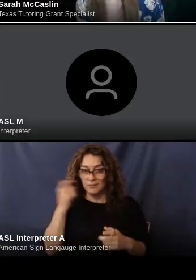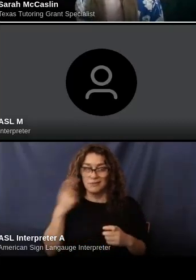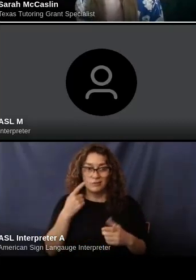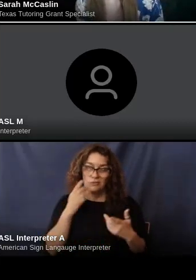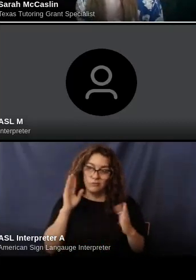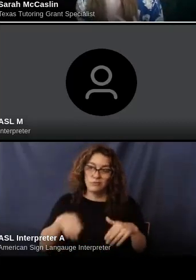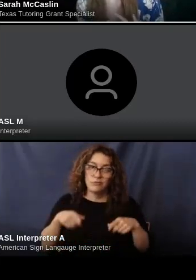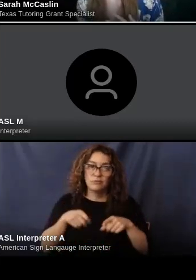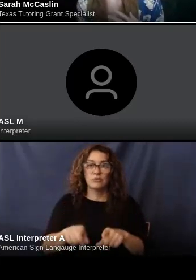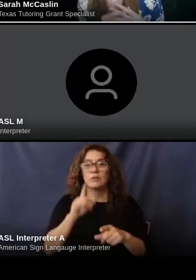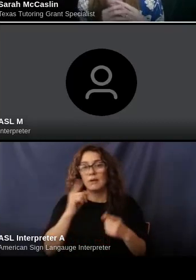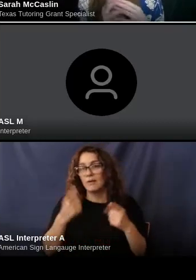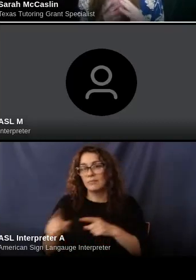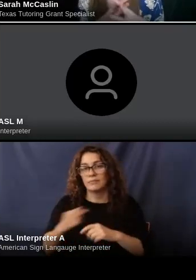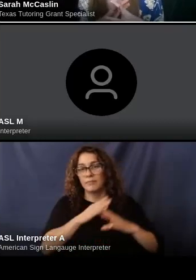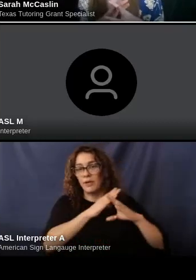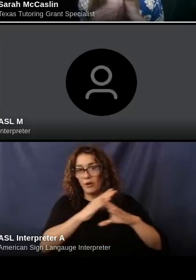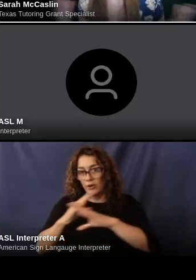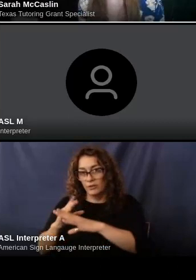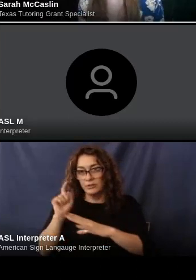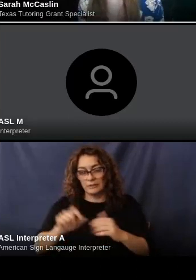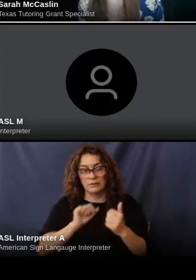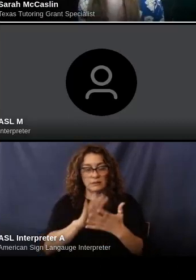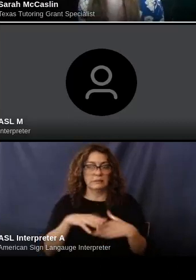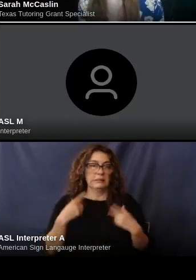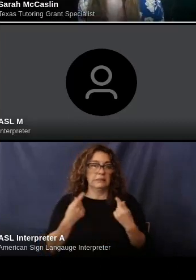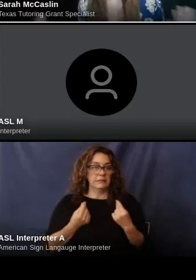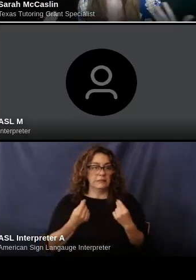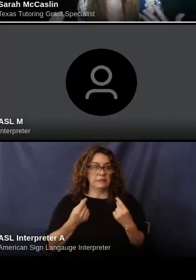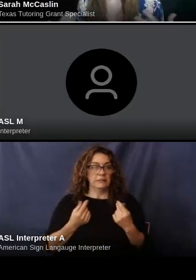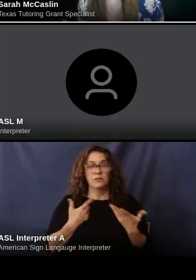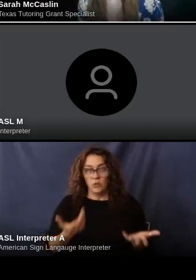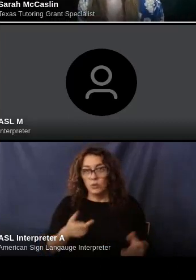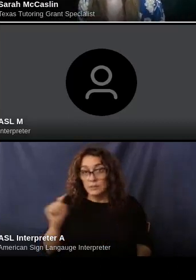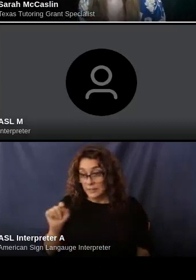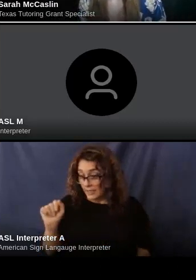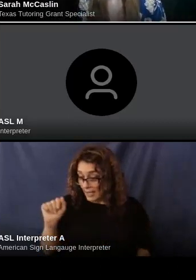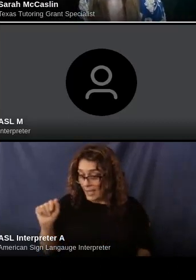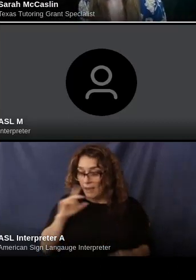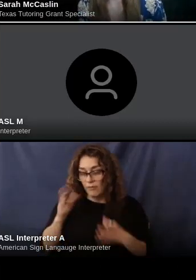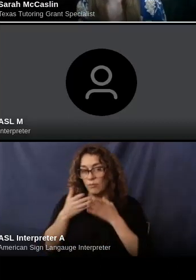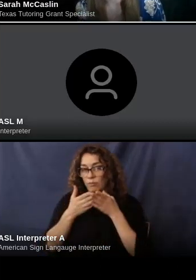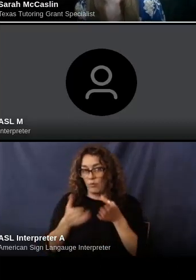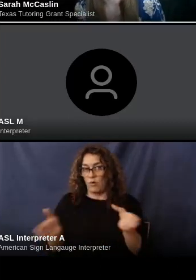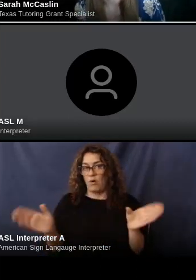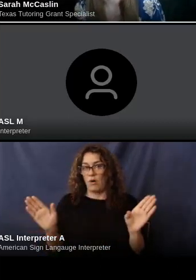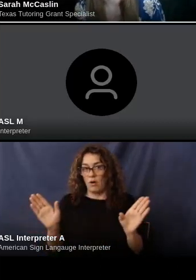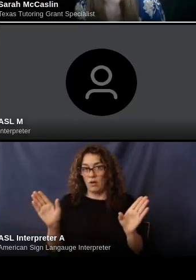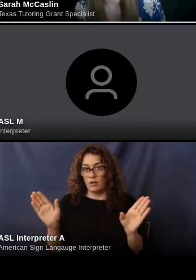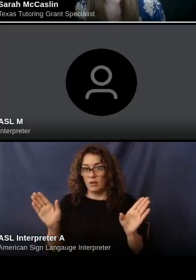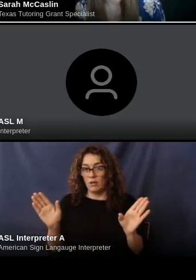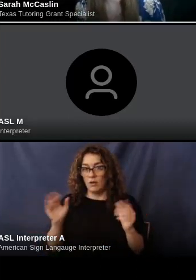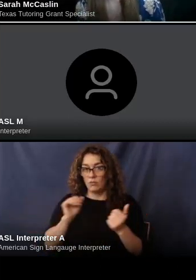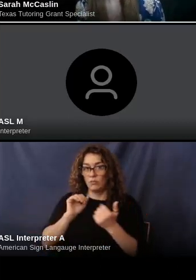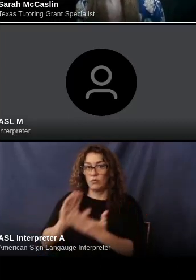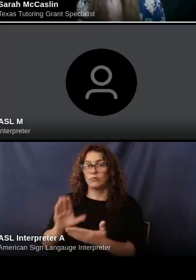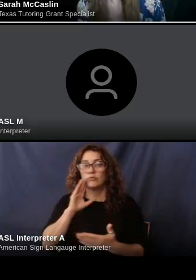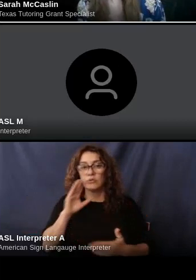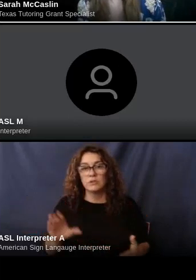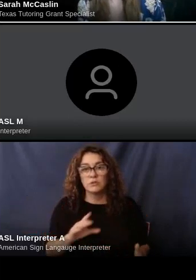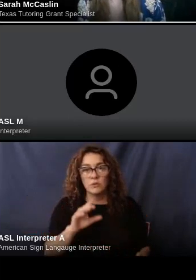barriers. TEA has one broad scope, so we wanted to be able to provide ESCs with the